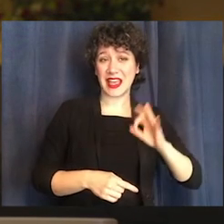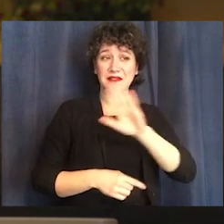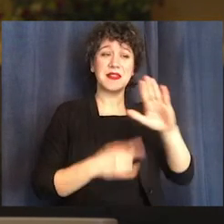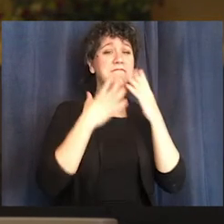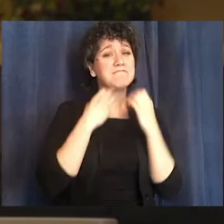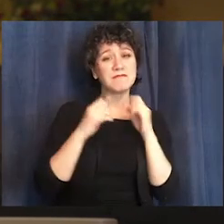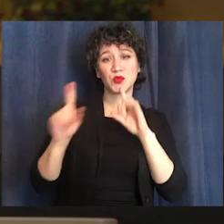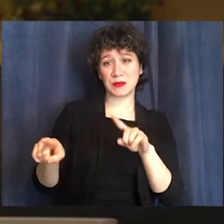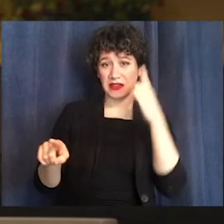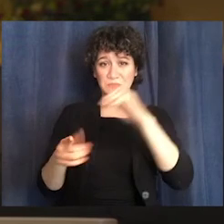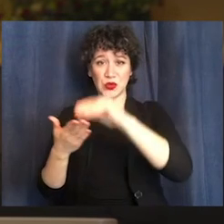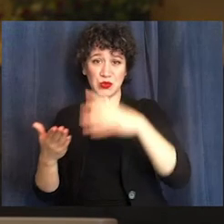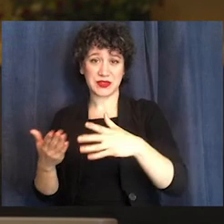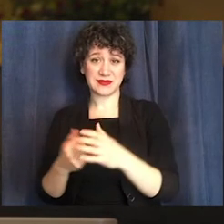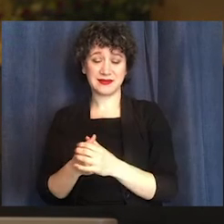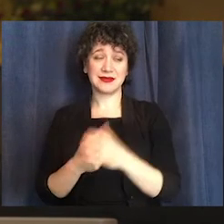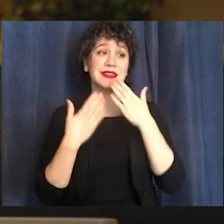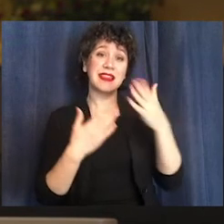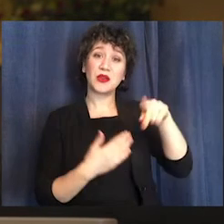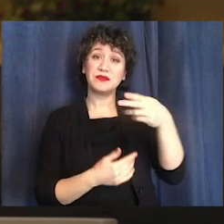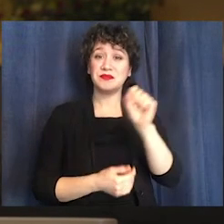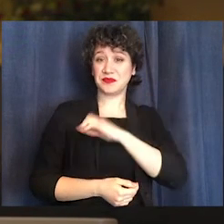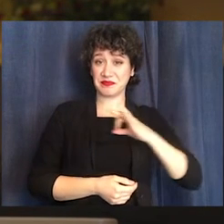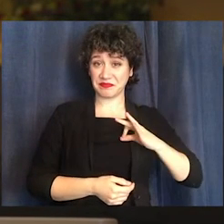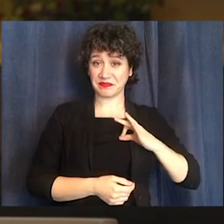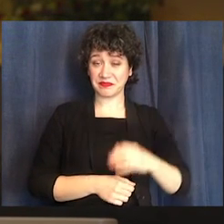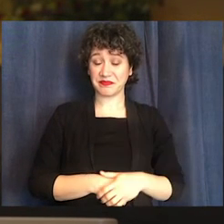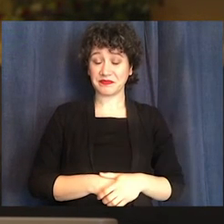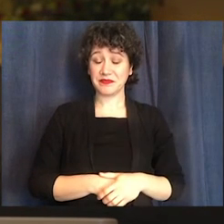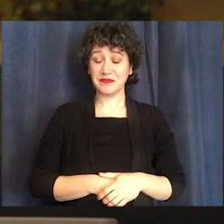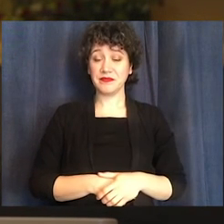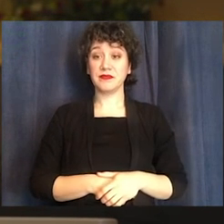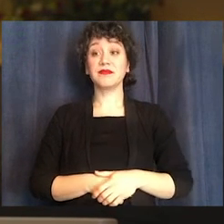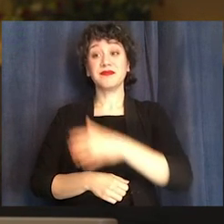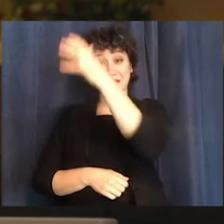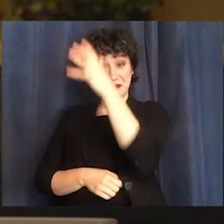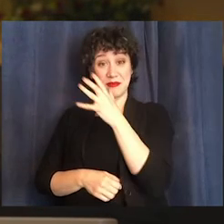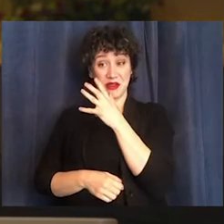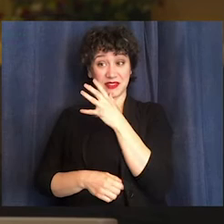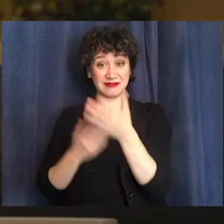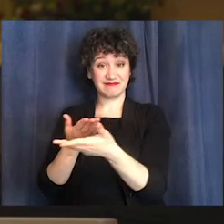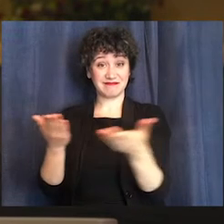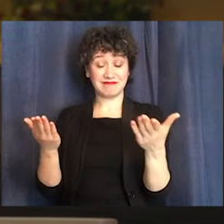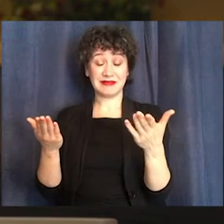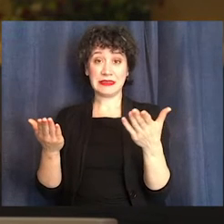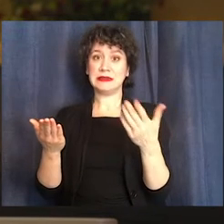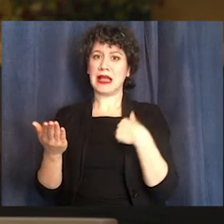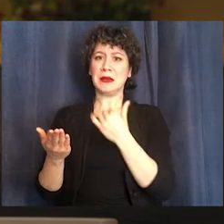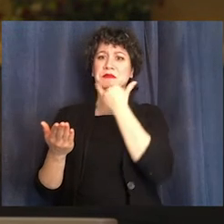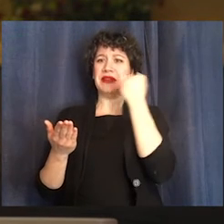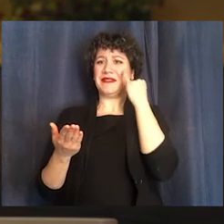shown to our students. Thank you, Palmer High staff. Parents, I would be remiss to not recognize